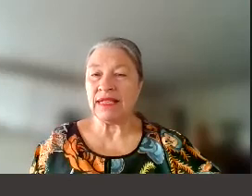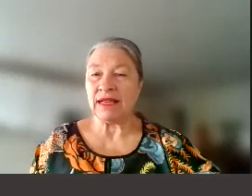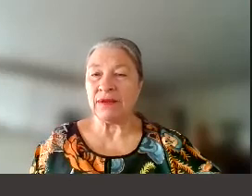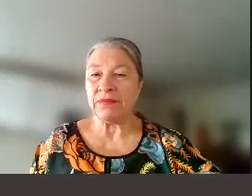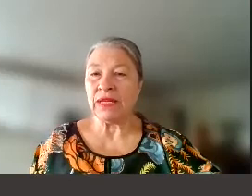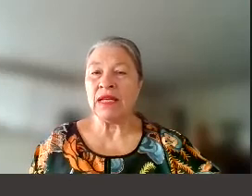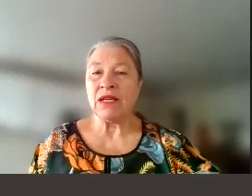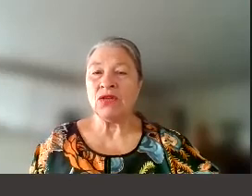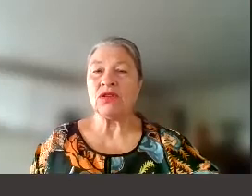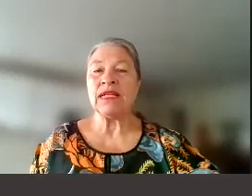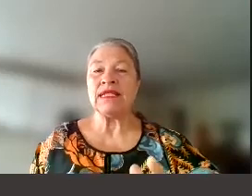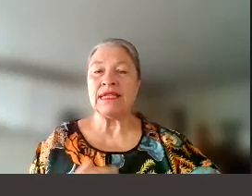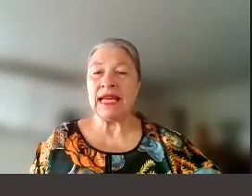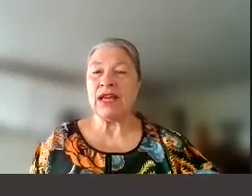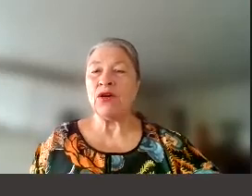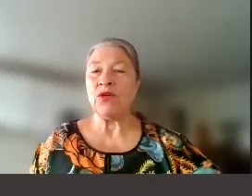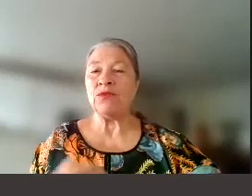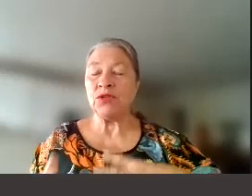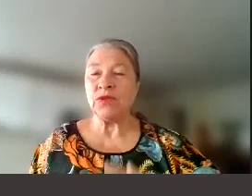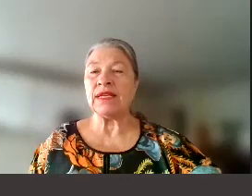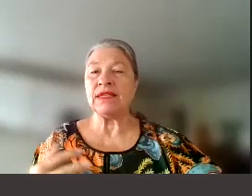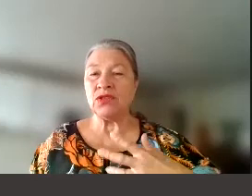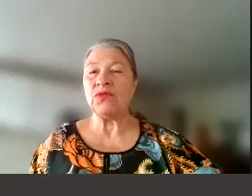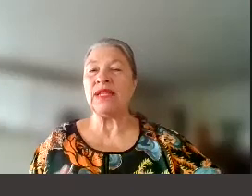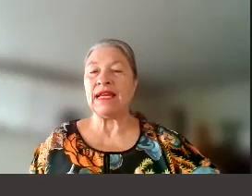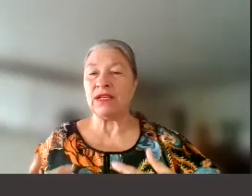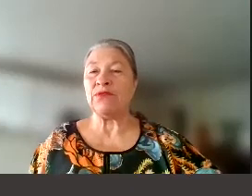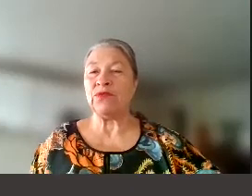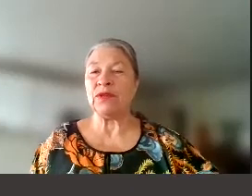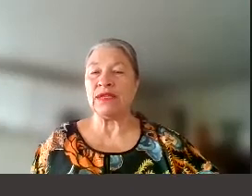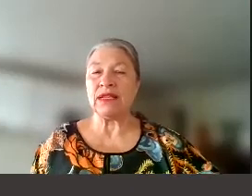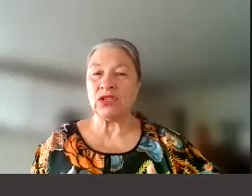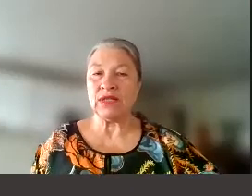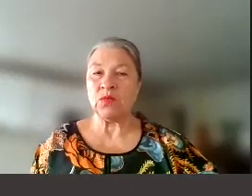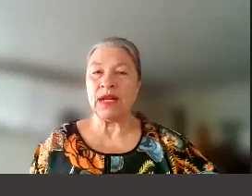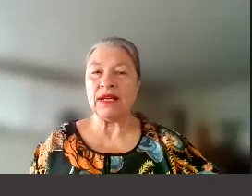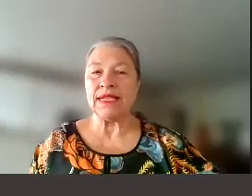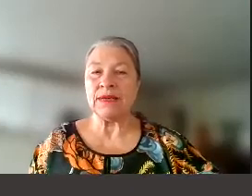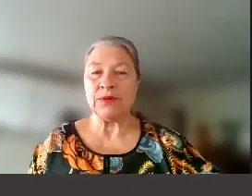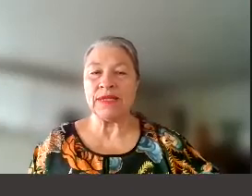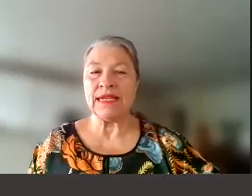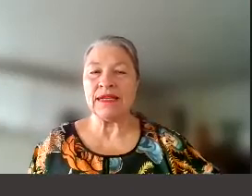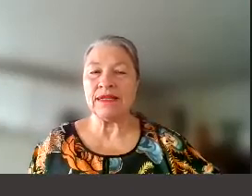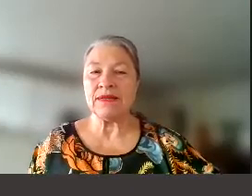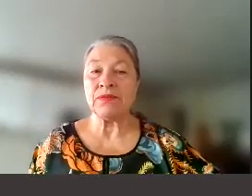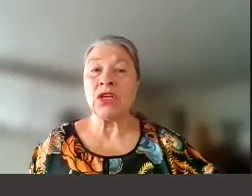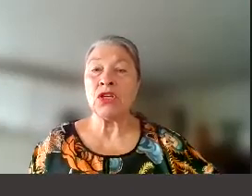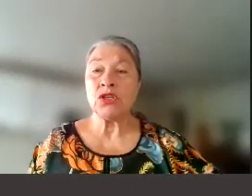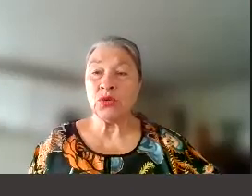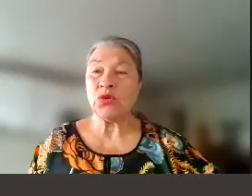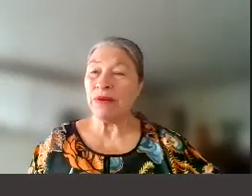feel sick. Not stay home, do this, do that if you feel sick. Just one idea per